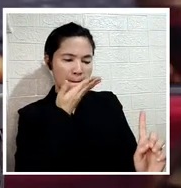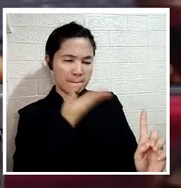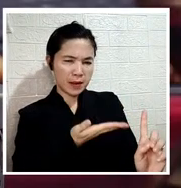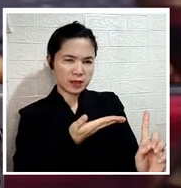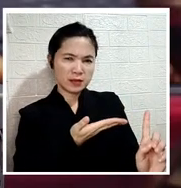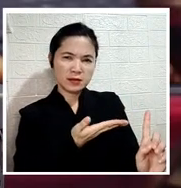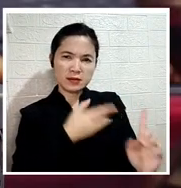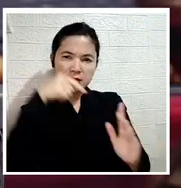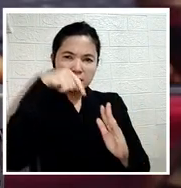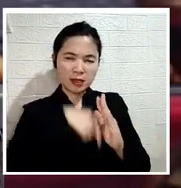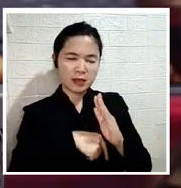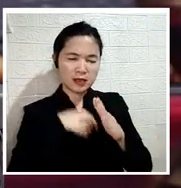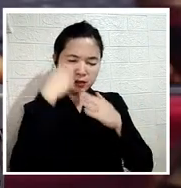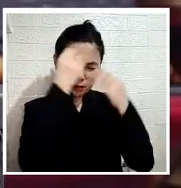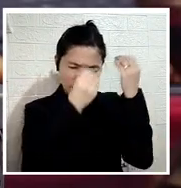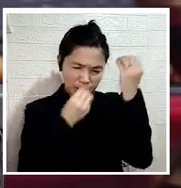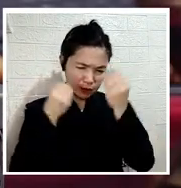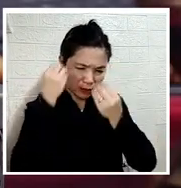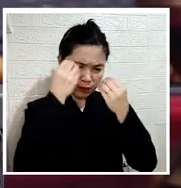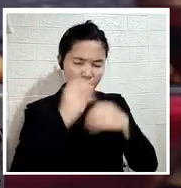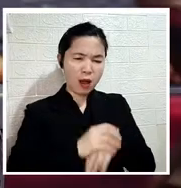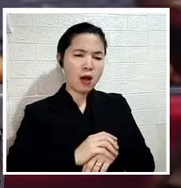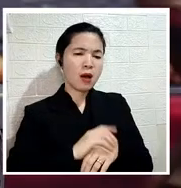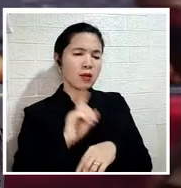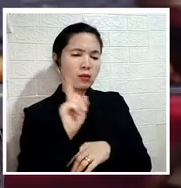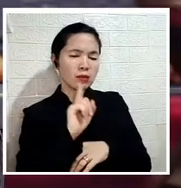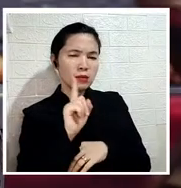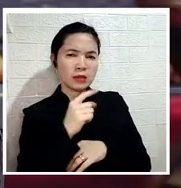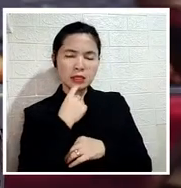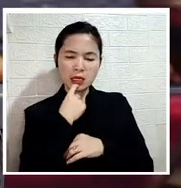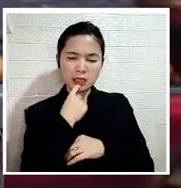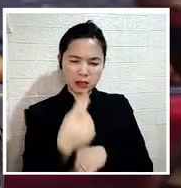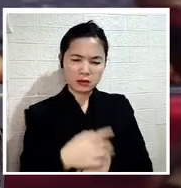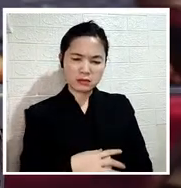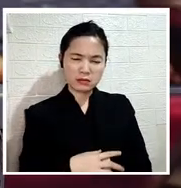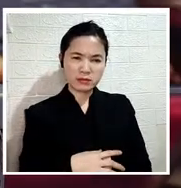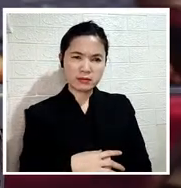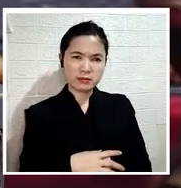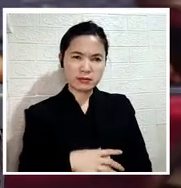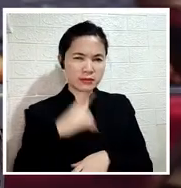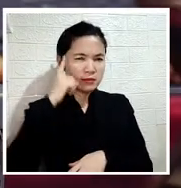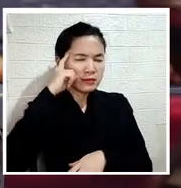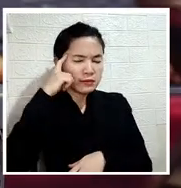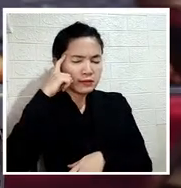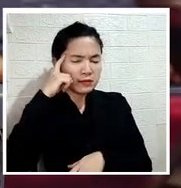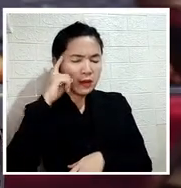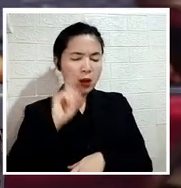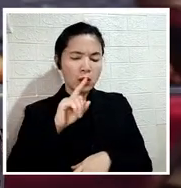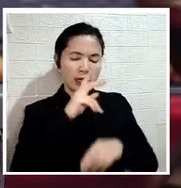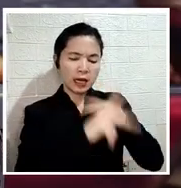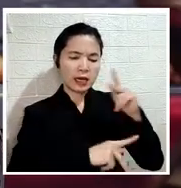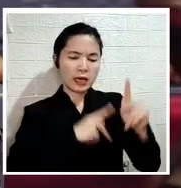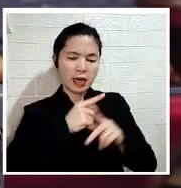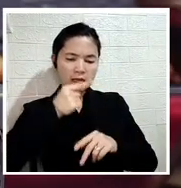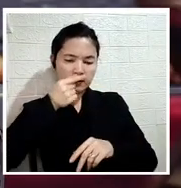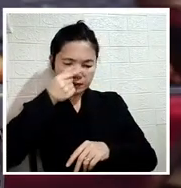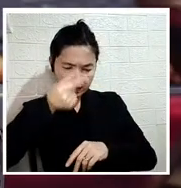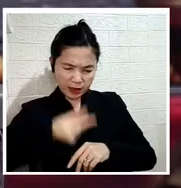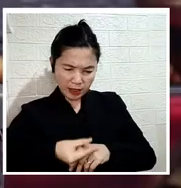greatly troubled at what was said, and pondered what sort of greeting this might